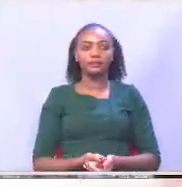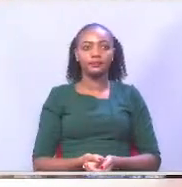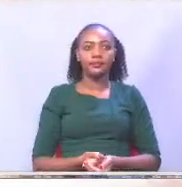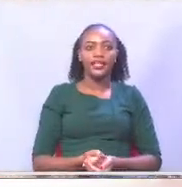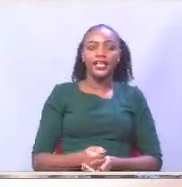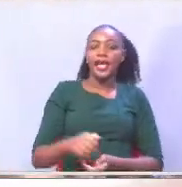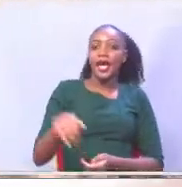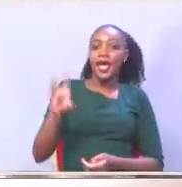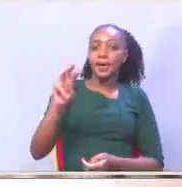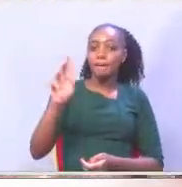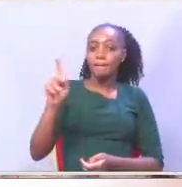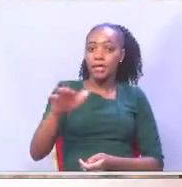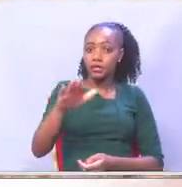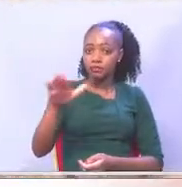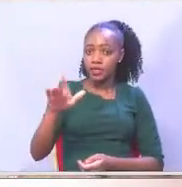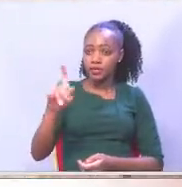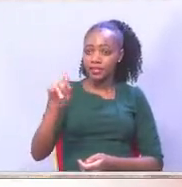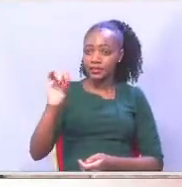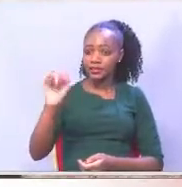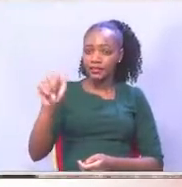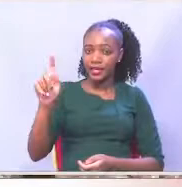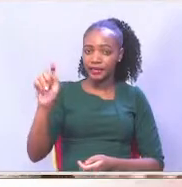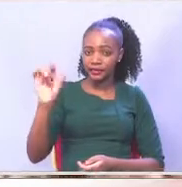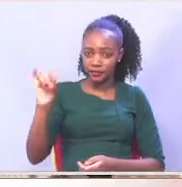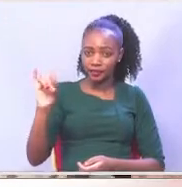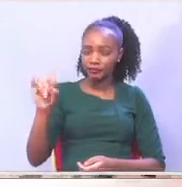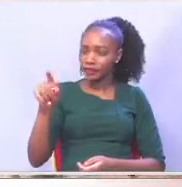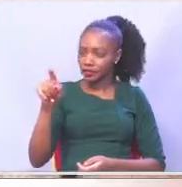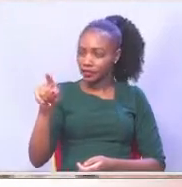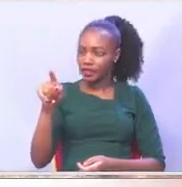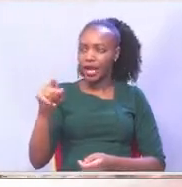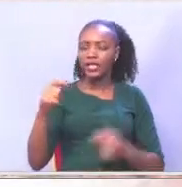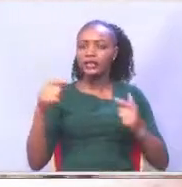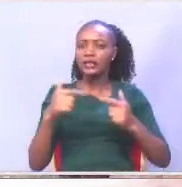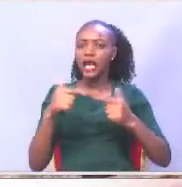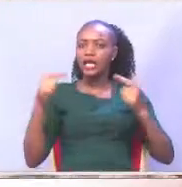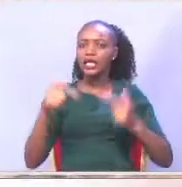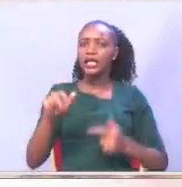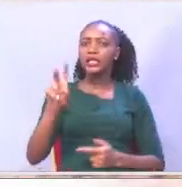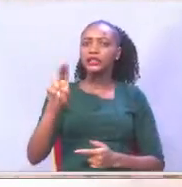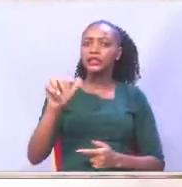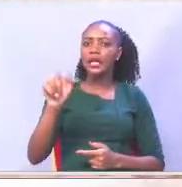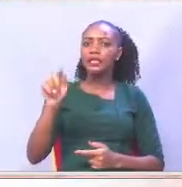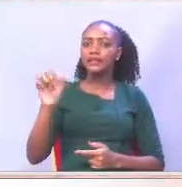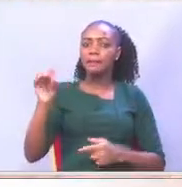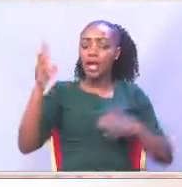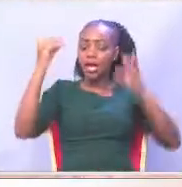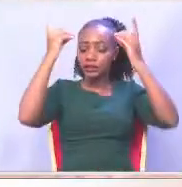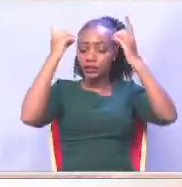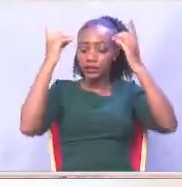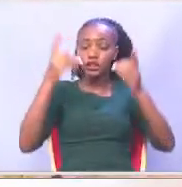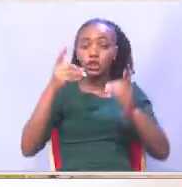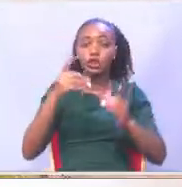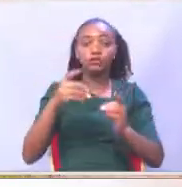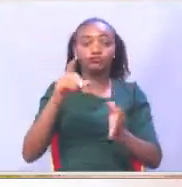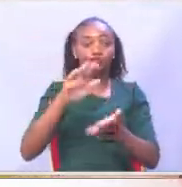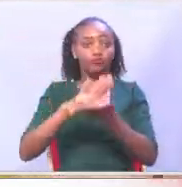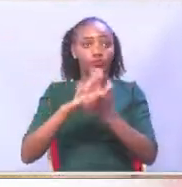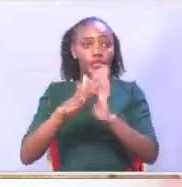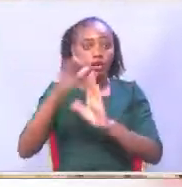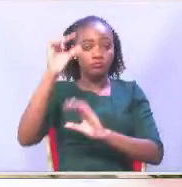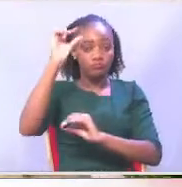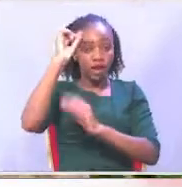Tiati Member of Parliament William Kamket has strongly opposed Natembeya's decision to venture into Trans